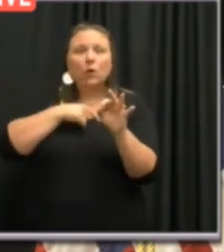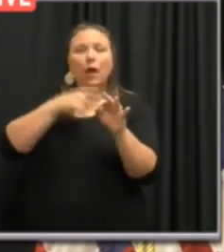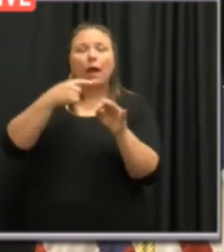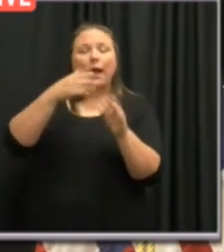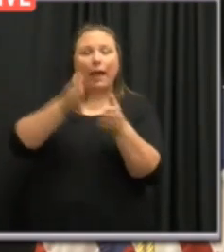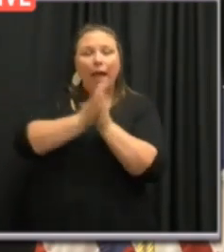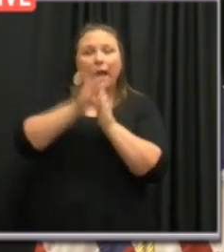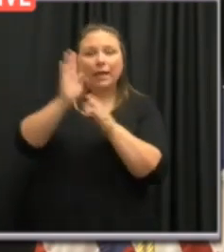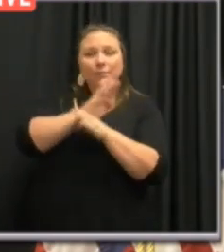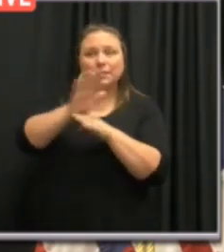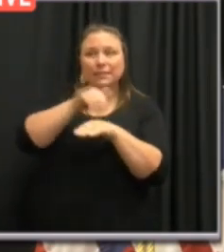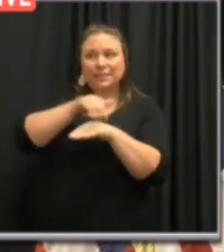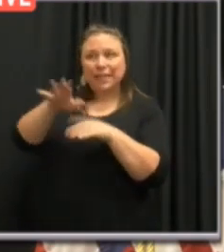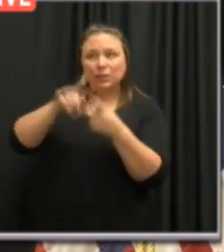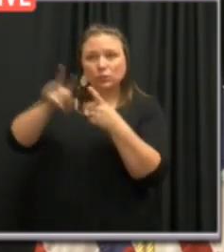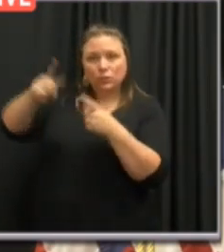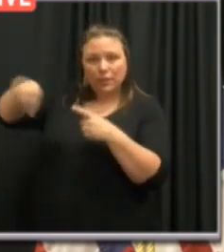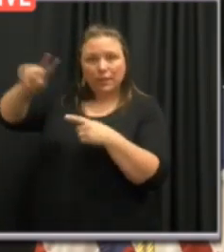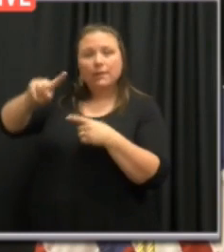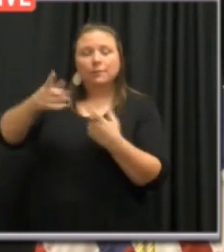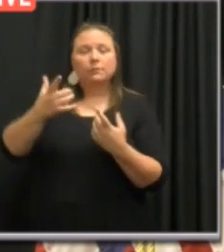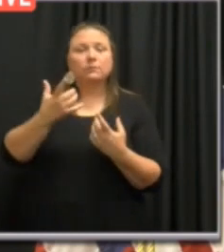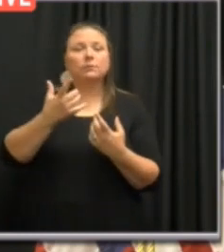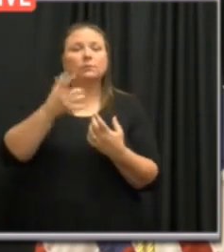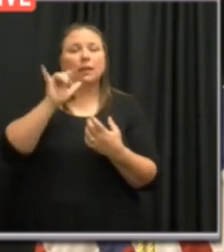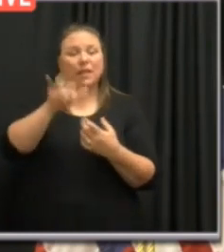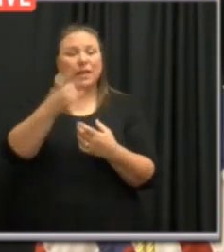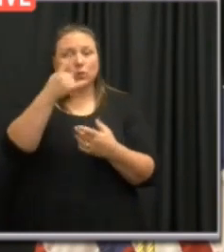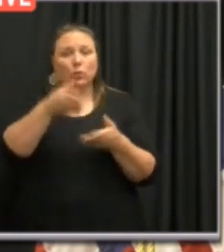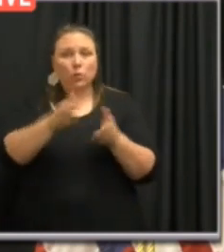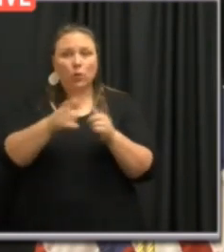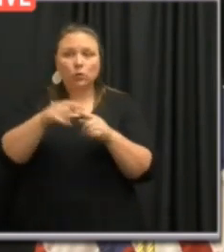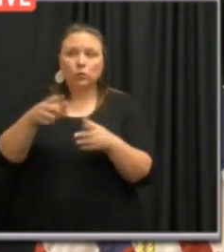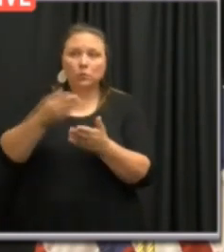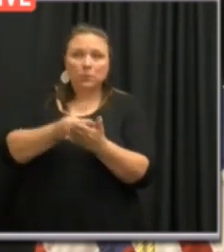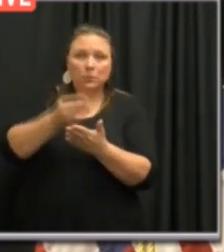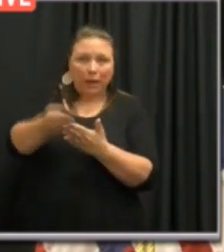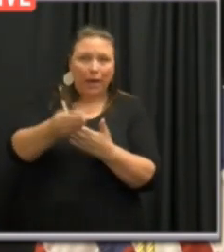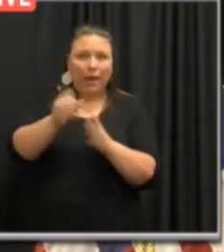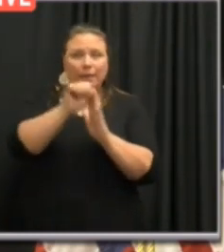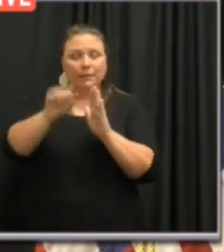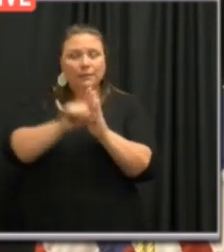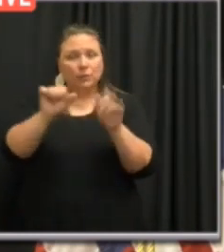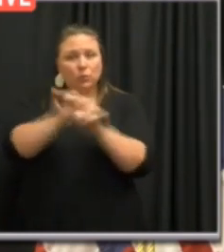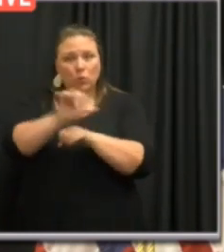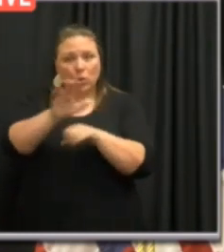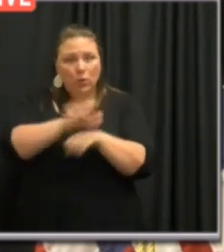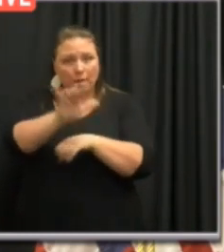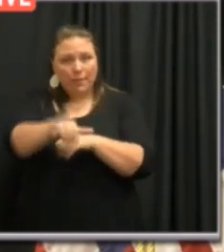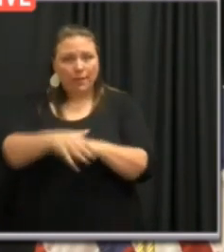that. So as far as infrastructure, that's one way to obtain those thermometers in a way that the state's working on that.